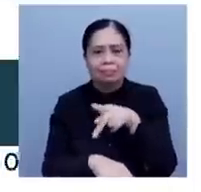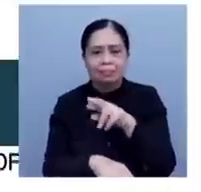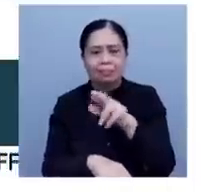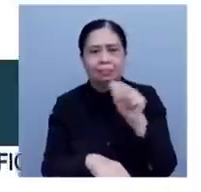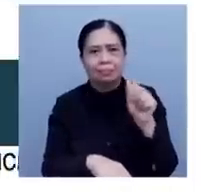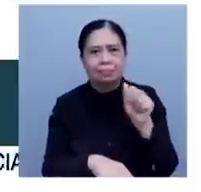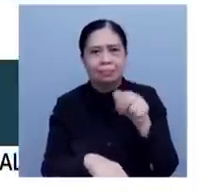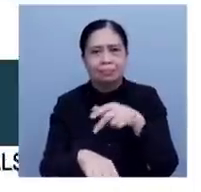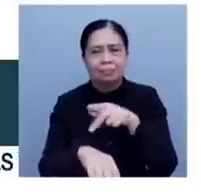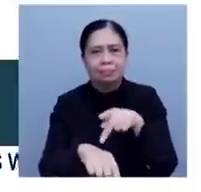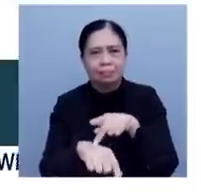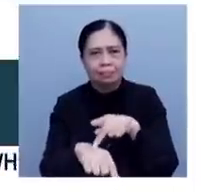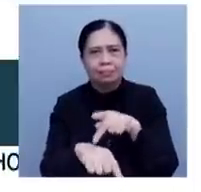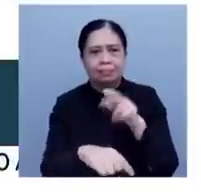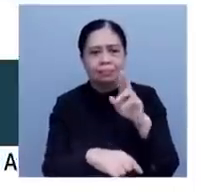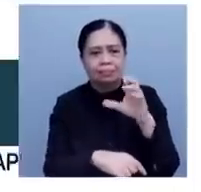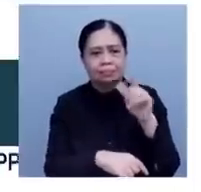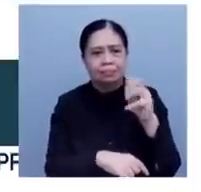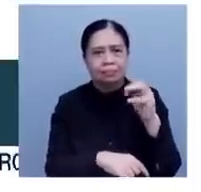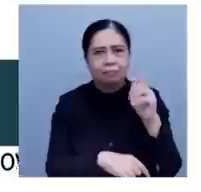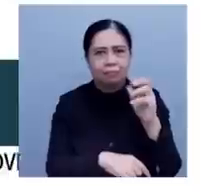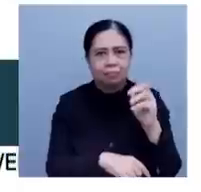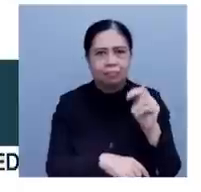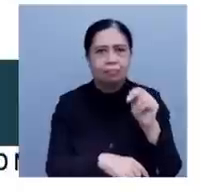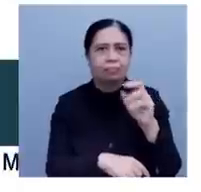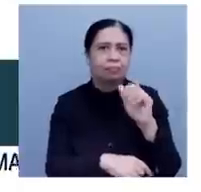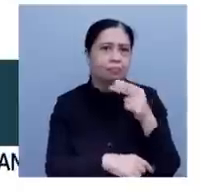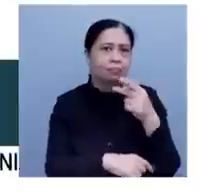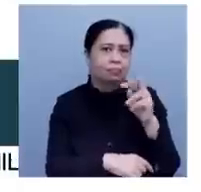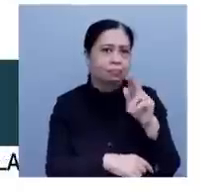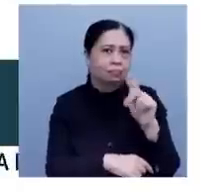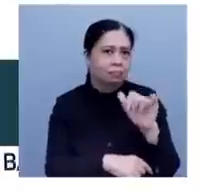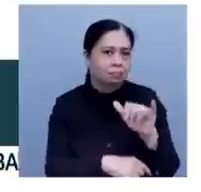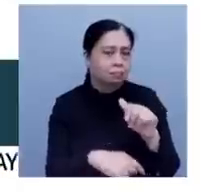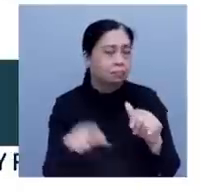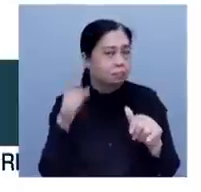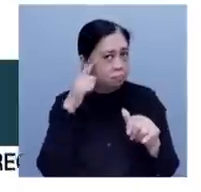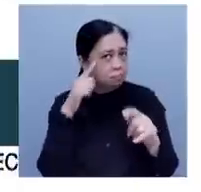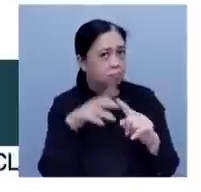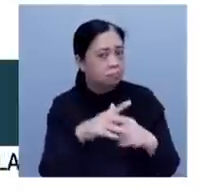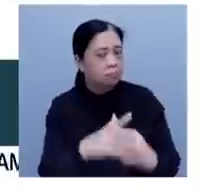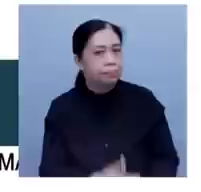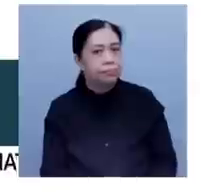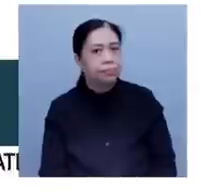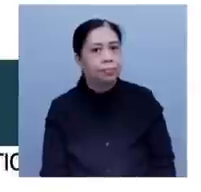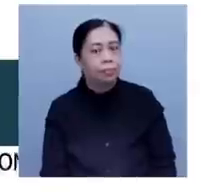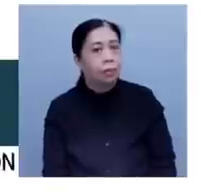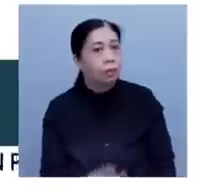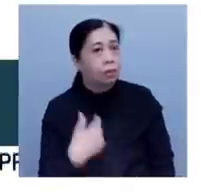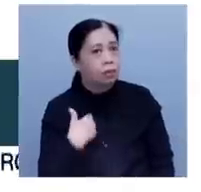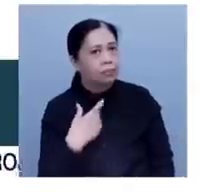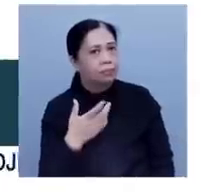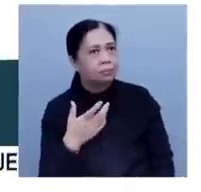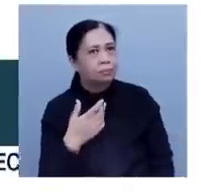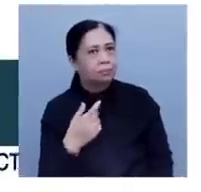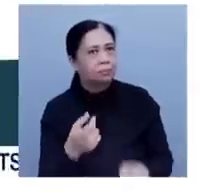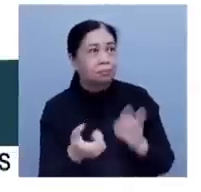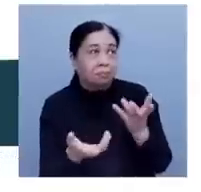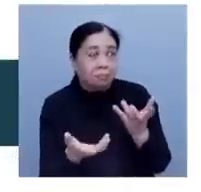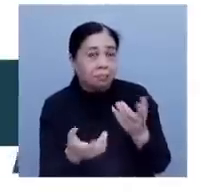Authority. Doon muna tayo mag-umpisa. Is there turning back? I mean,